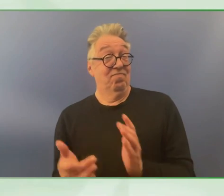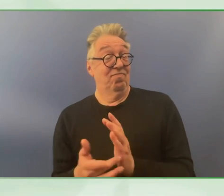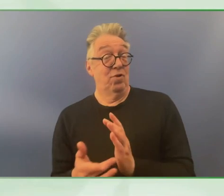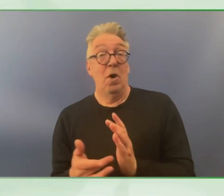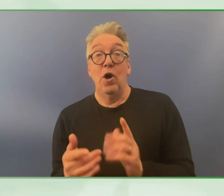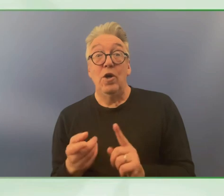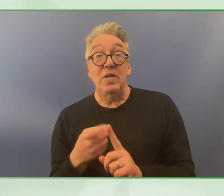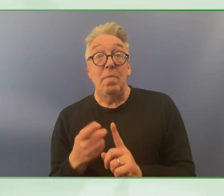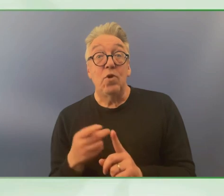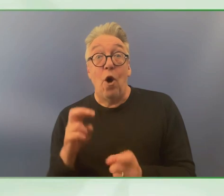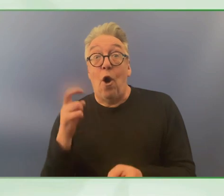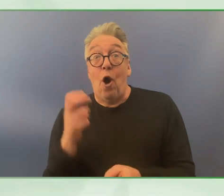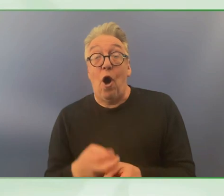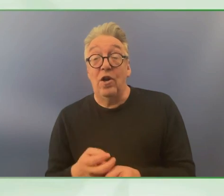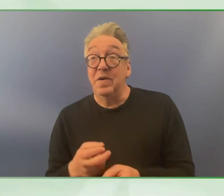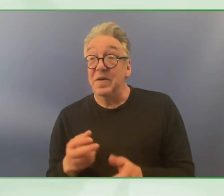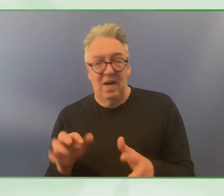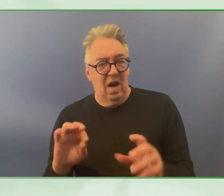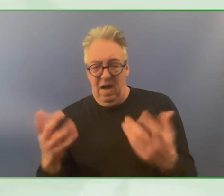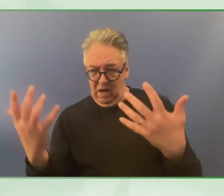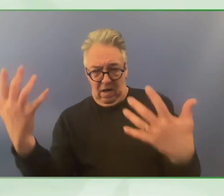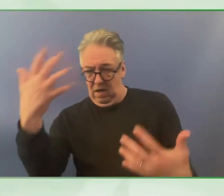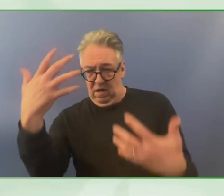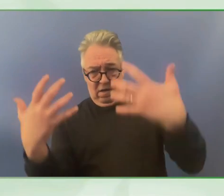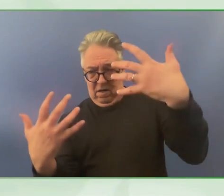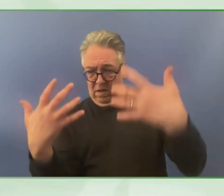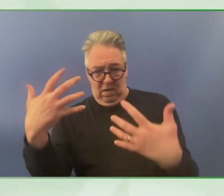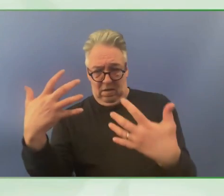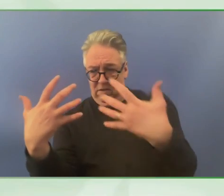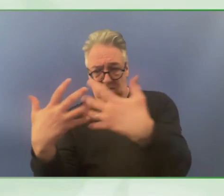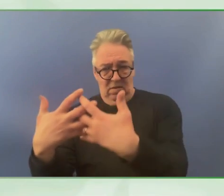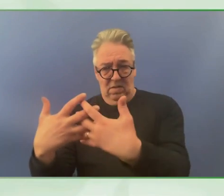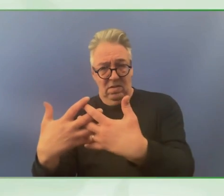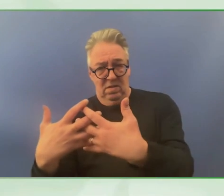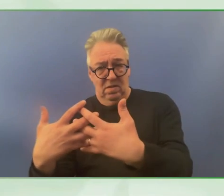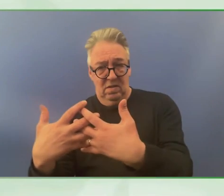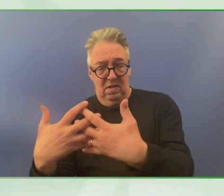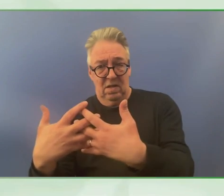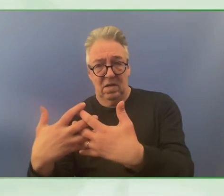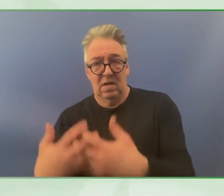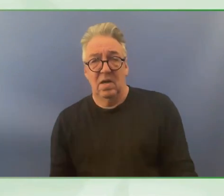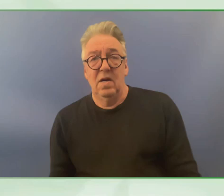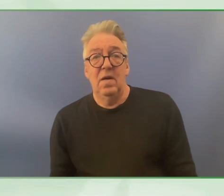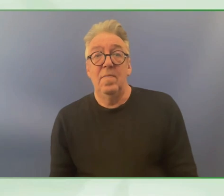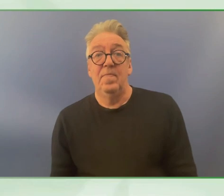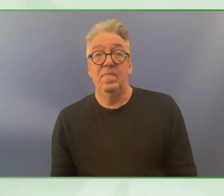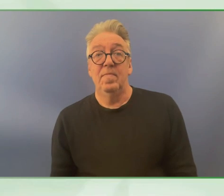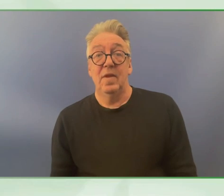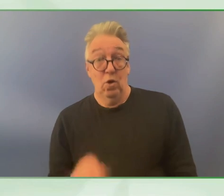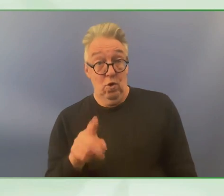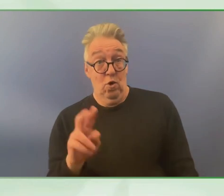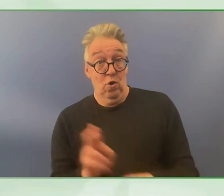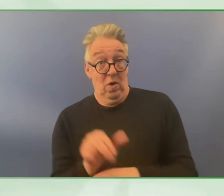how everything comes together in the employment world. And if you use way too much AI, then it